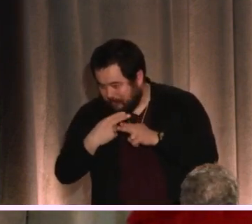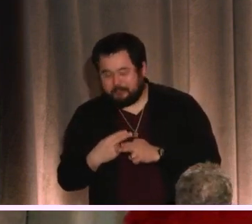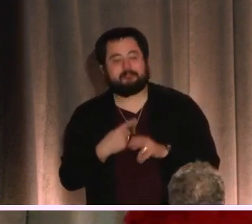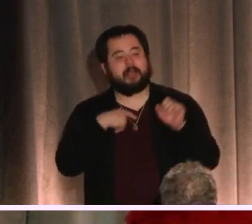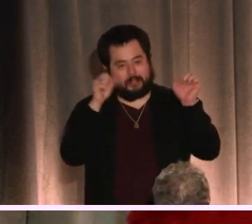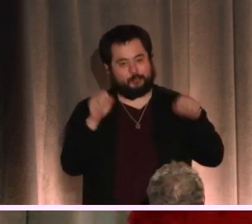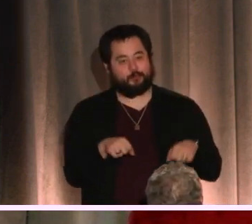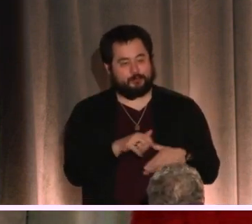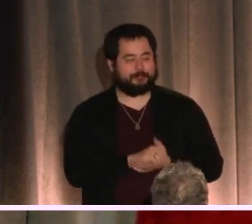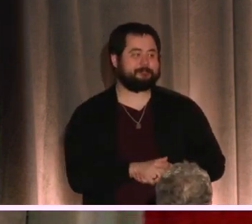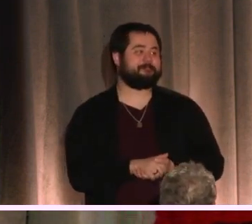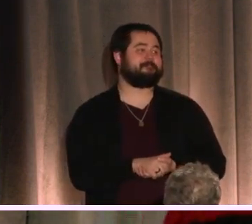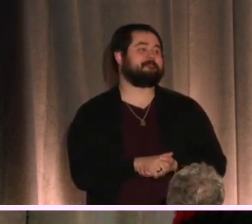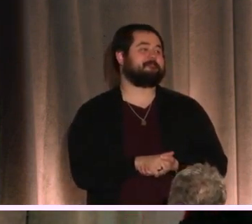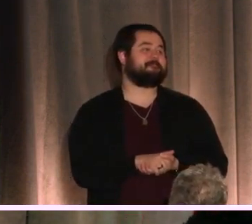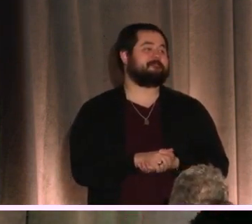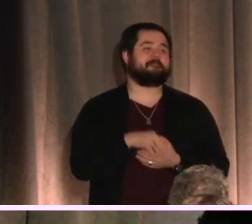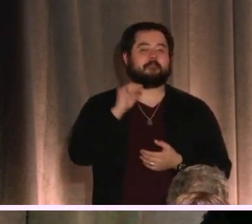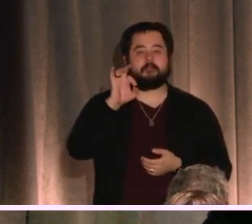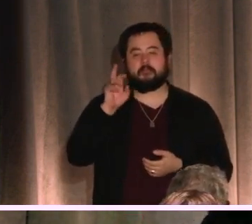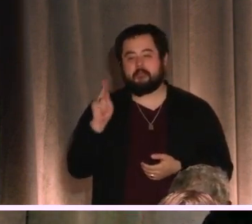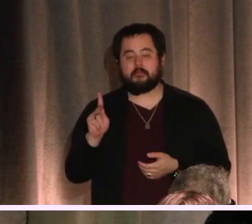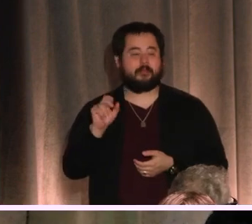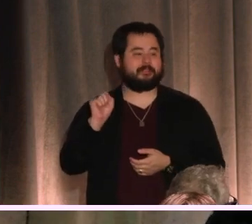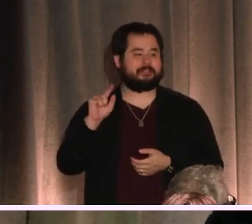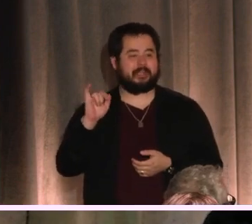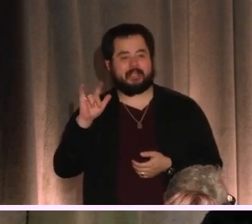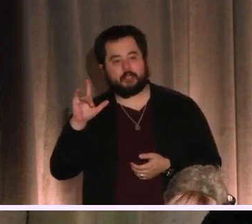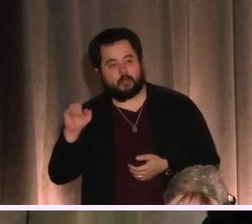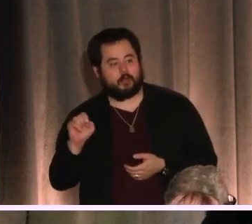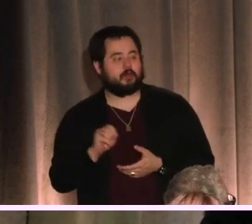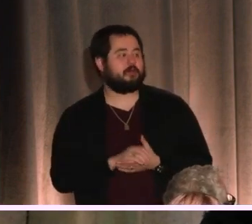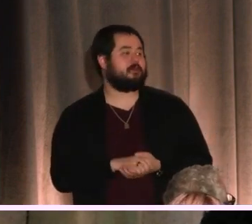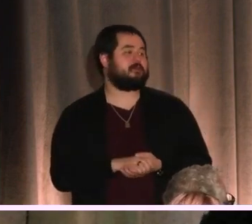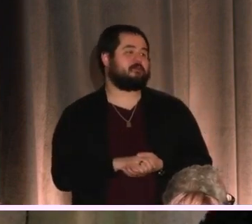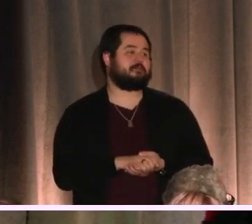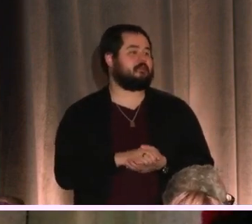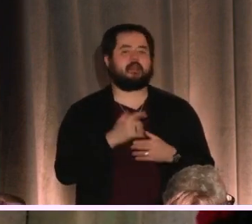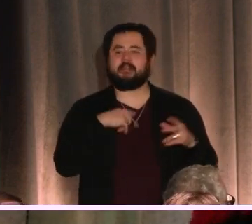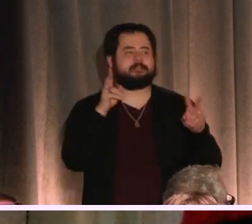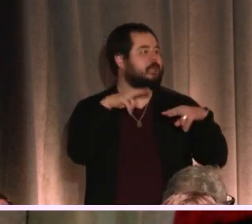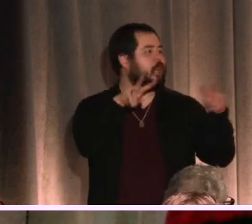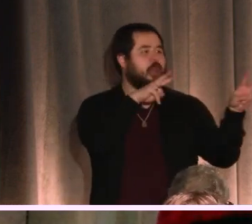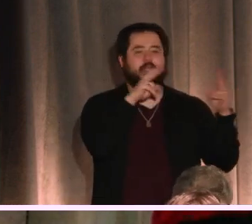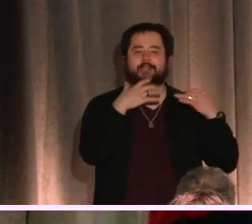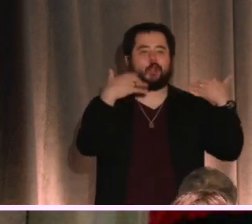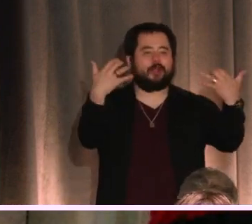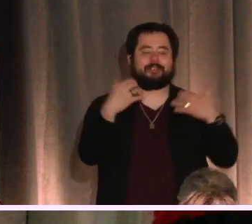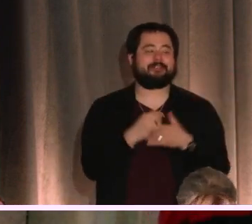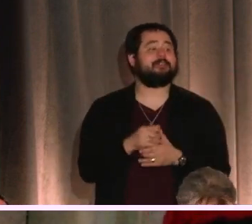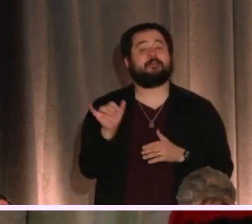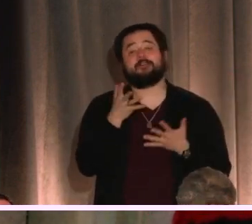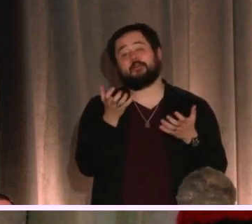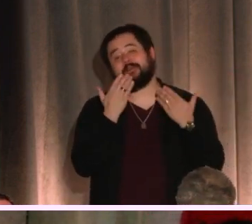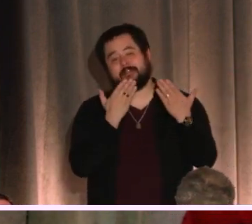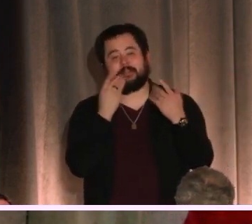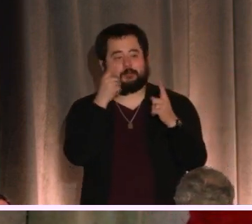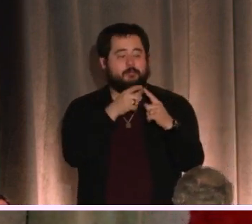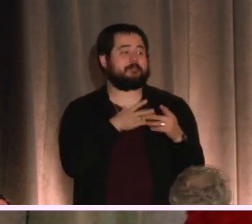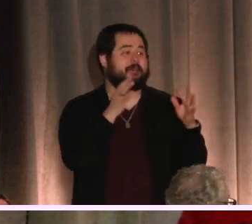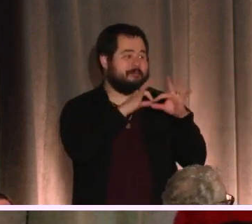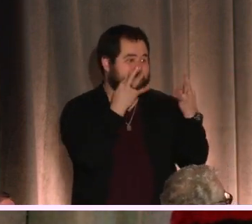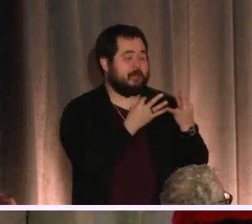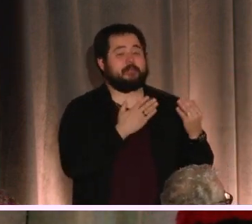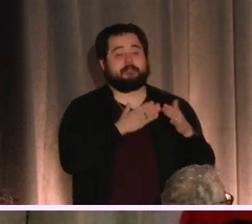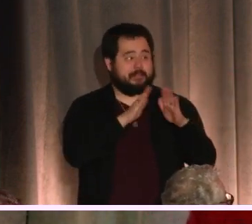on. Mark Steidel, let's see, I'm just looking in the audience. And I also want to thank my family, my